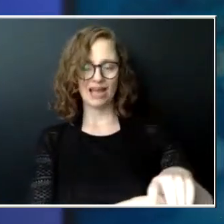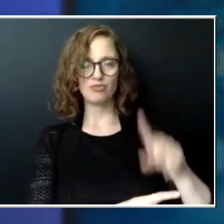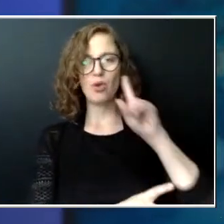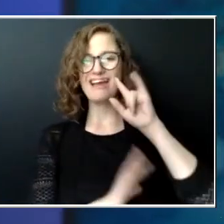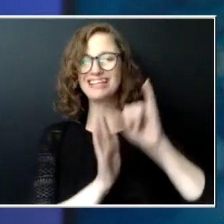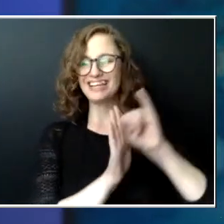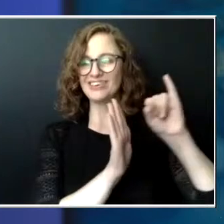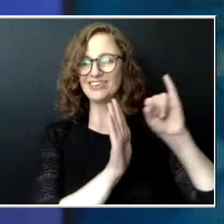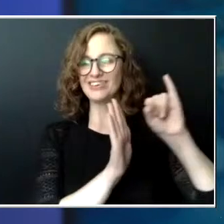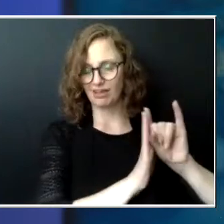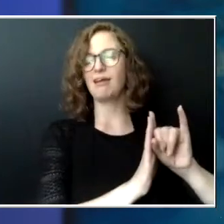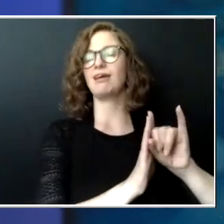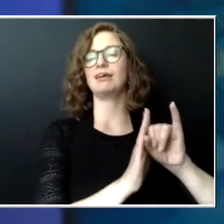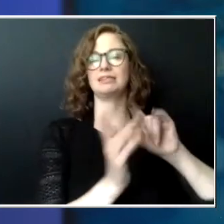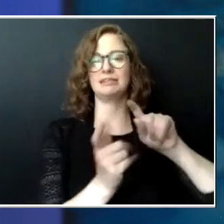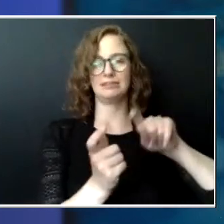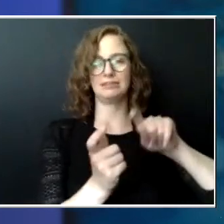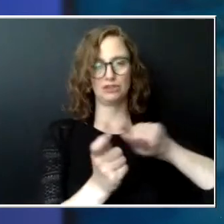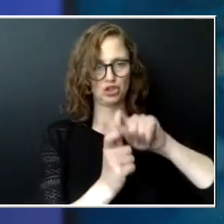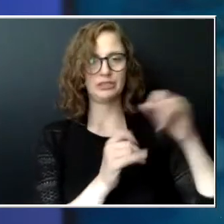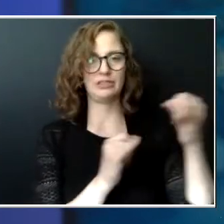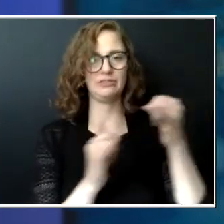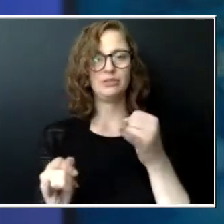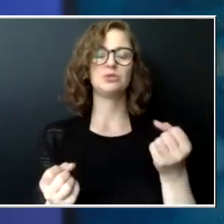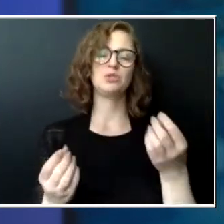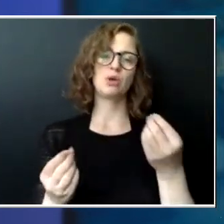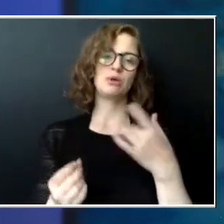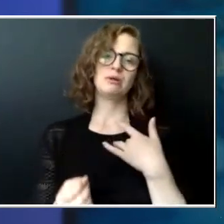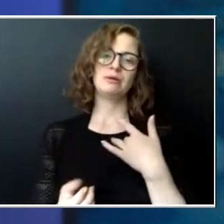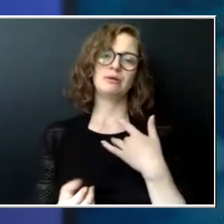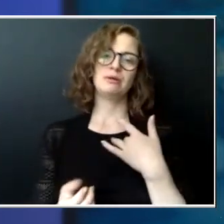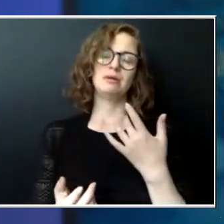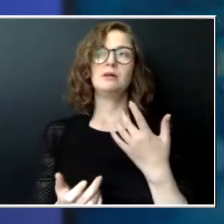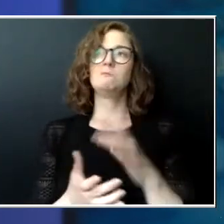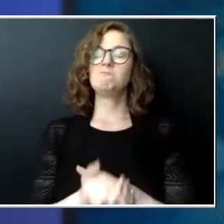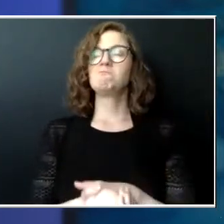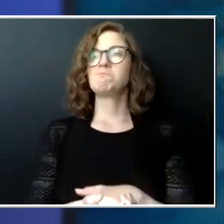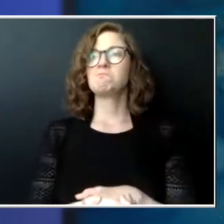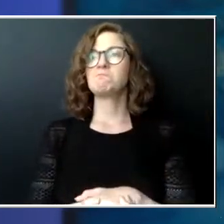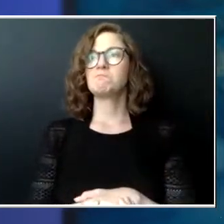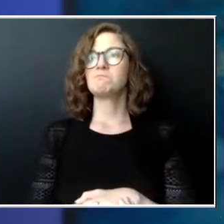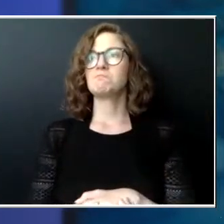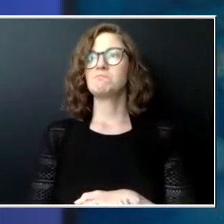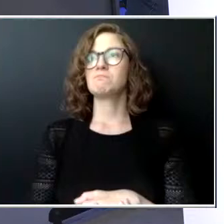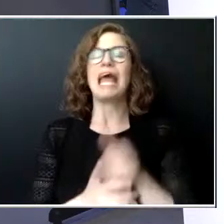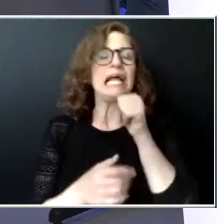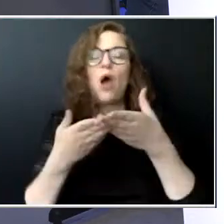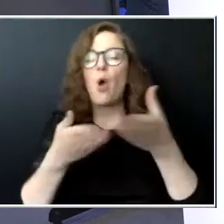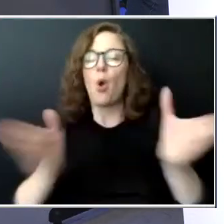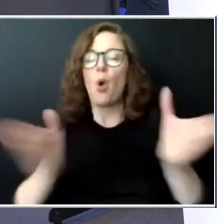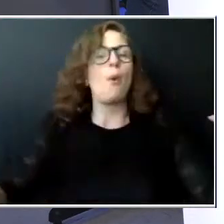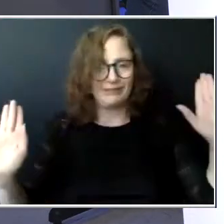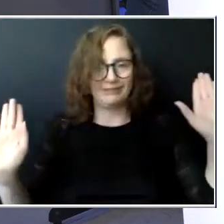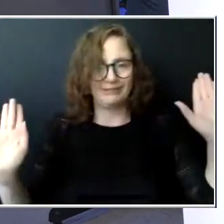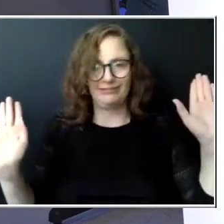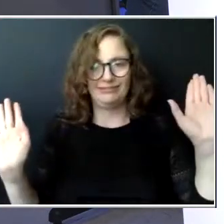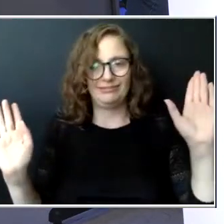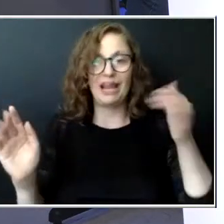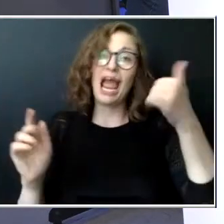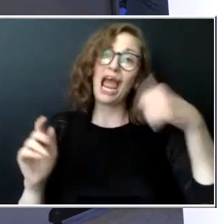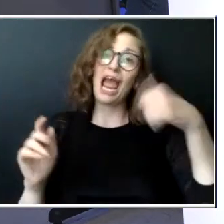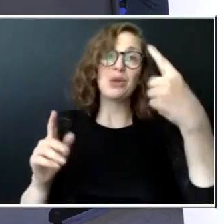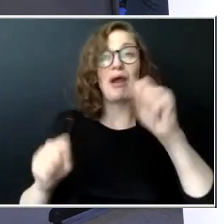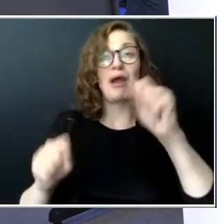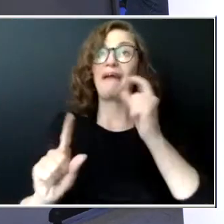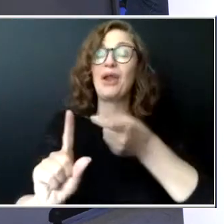So usually, so this is not really open to the public right now. Gotcha. Okay, I guess. But thank you for clarifying that, because